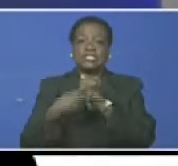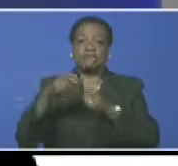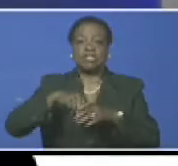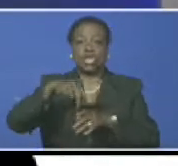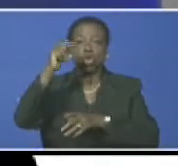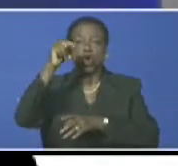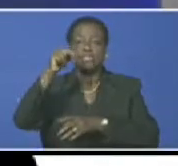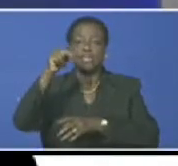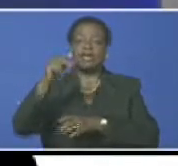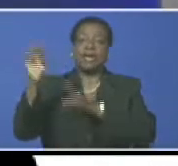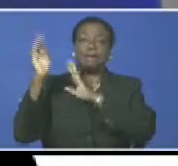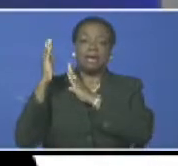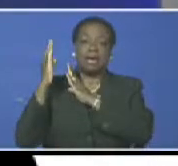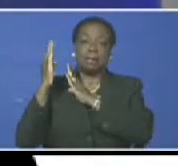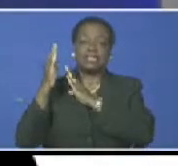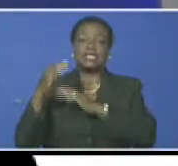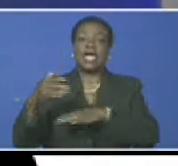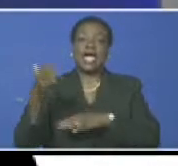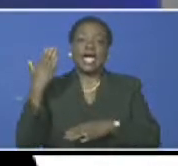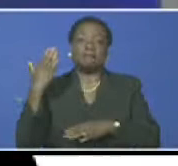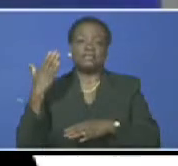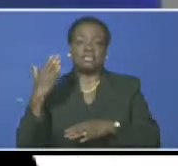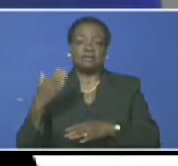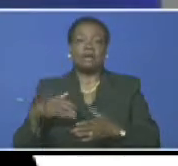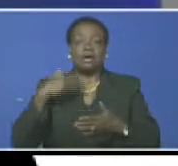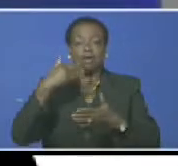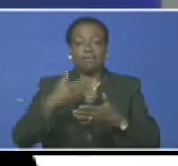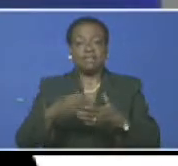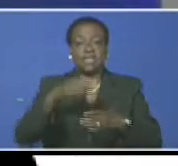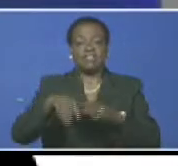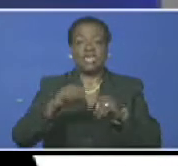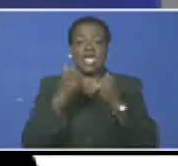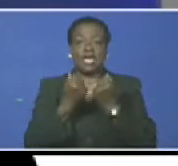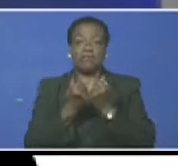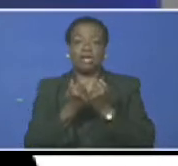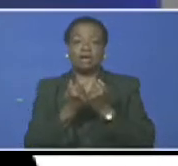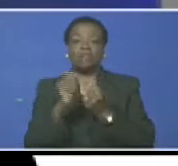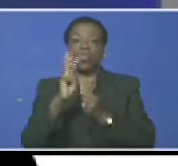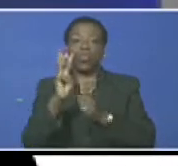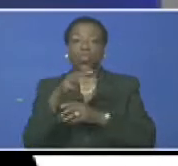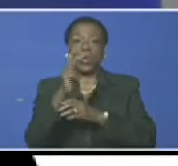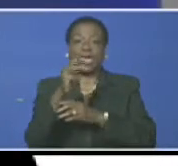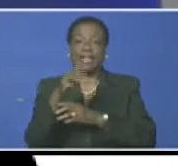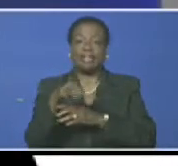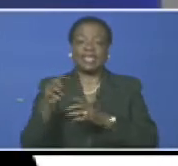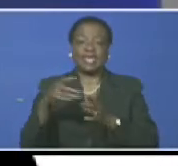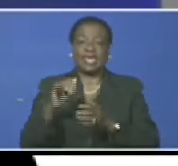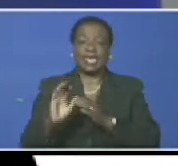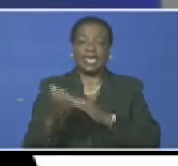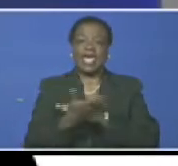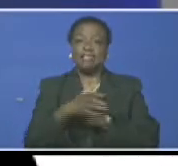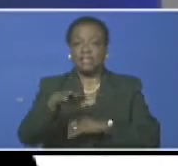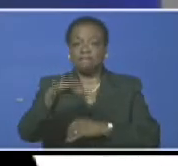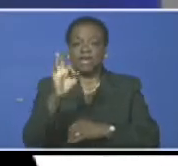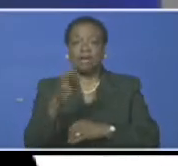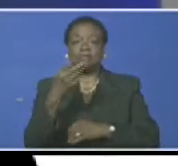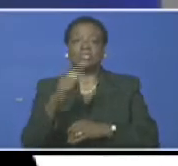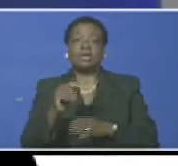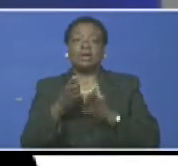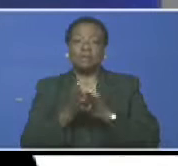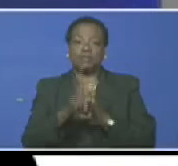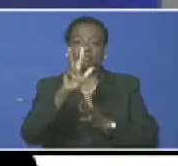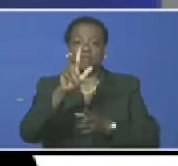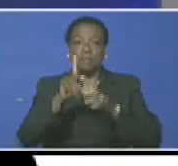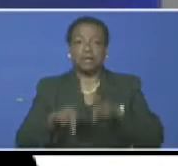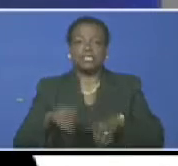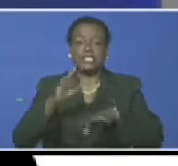Bahamas. After arriving in the area of Whale Key in the Barrie Islands, the Marines discovered a 19-foot skiff with three persons on board